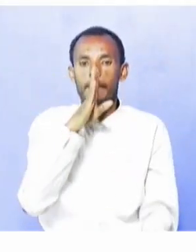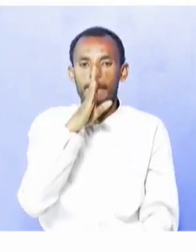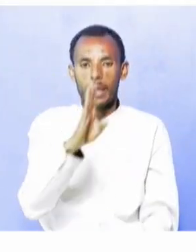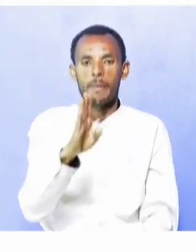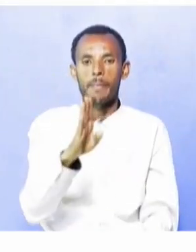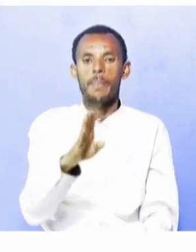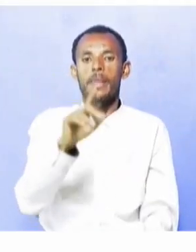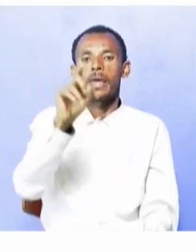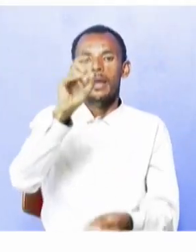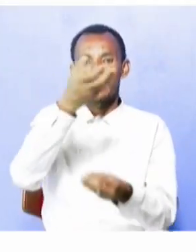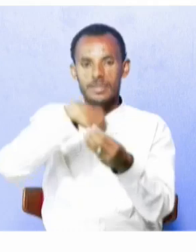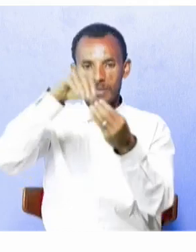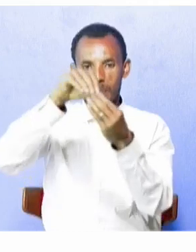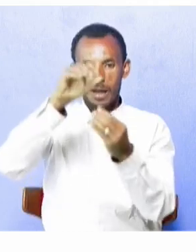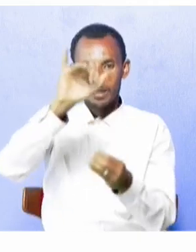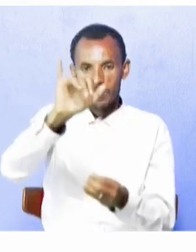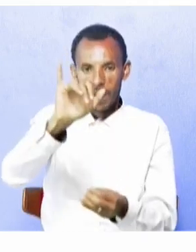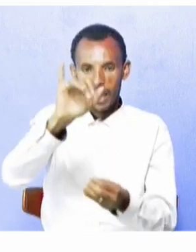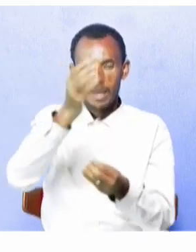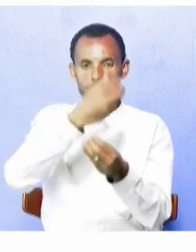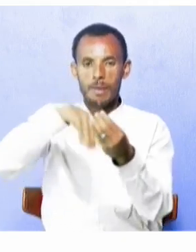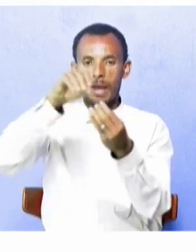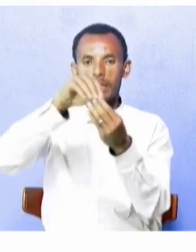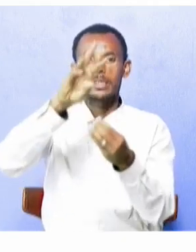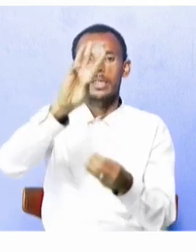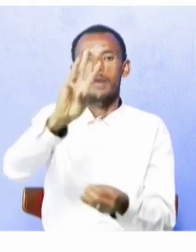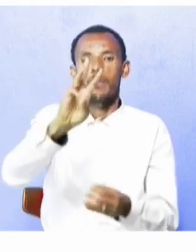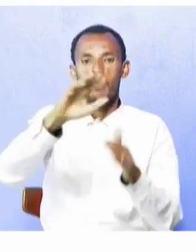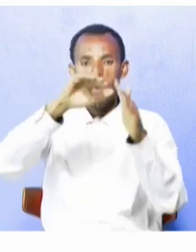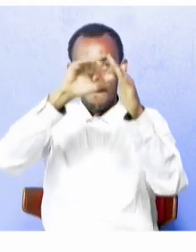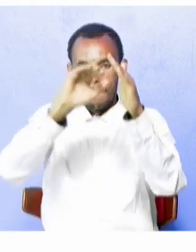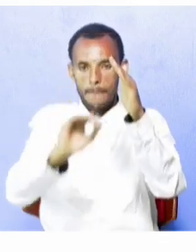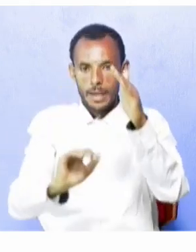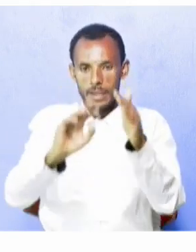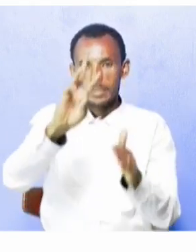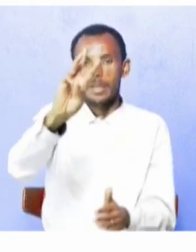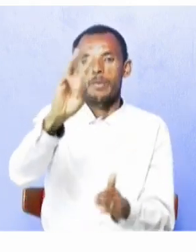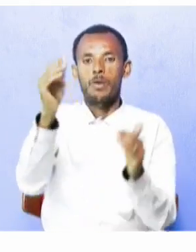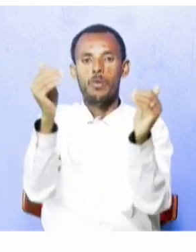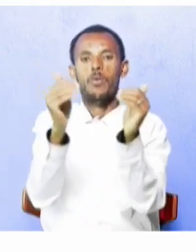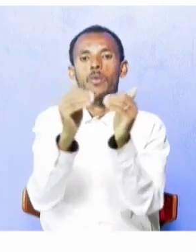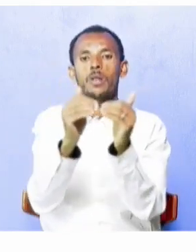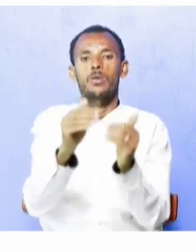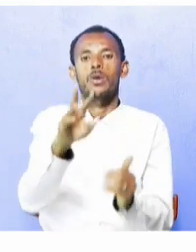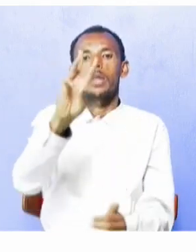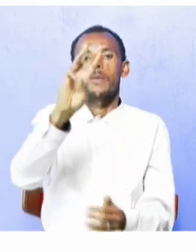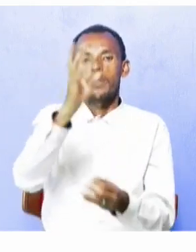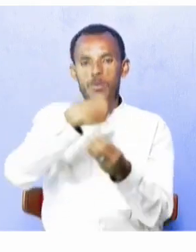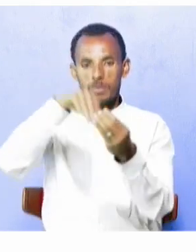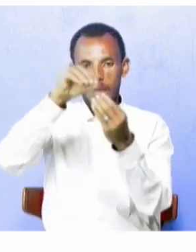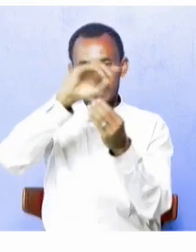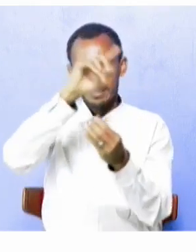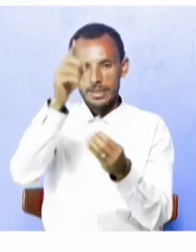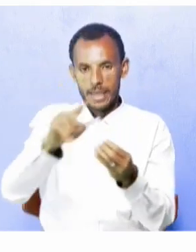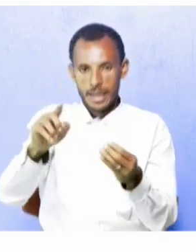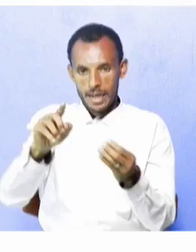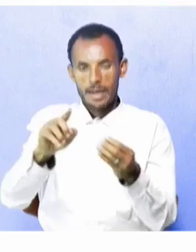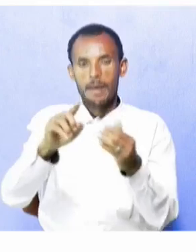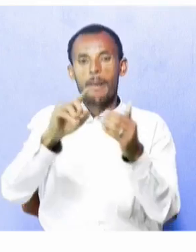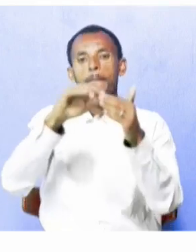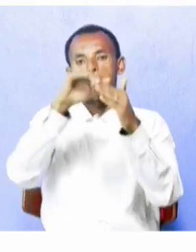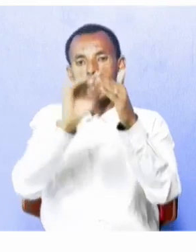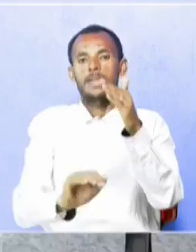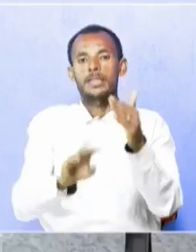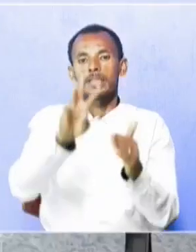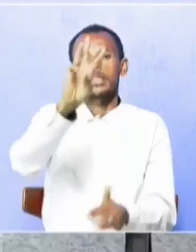plus Y plus W minus W is equal to W plus Z minus W.